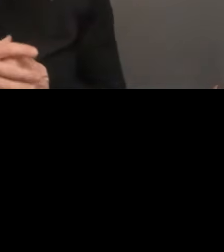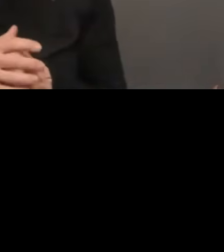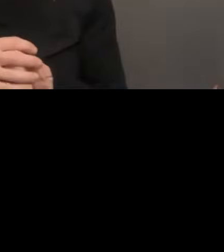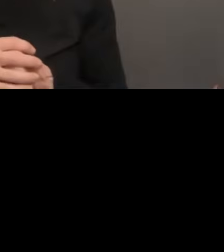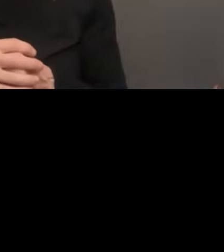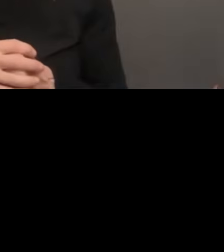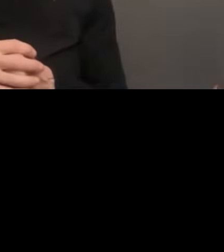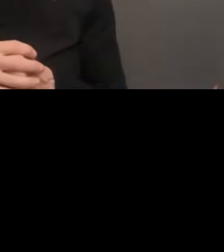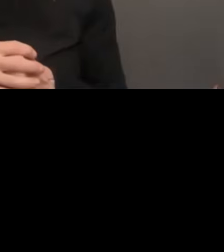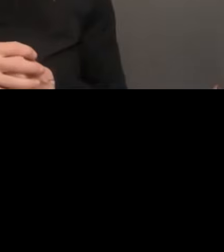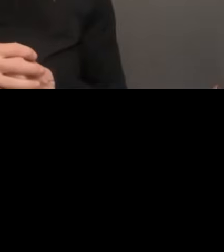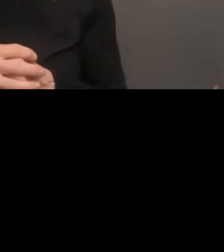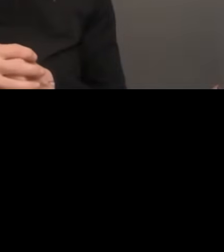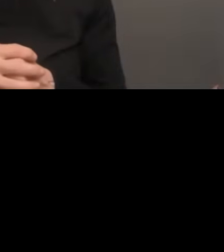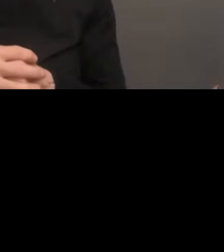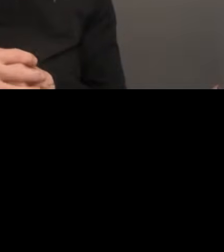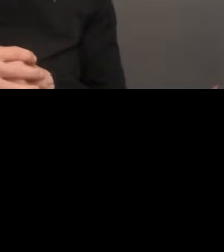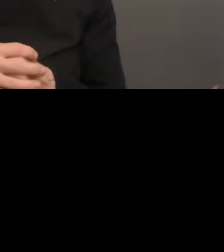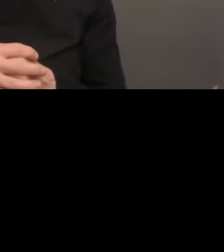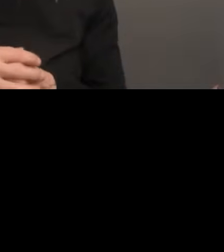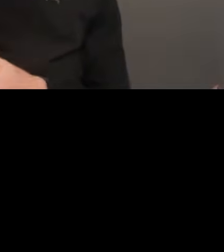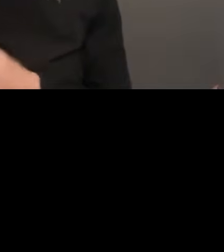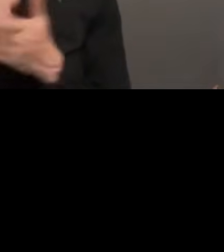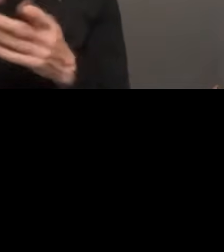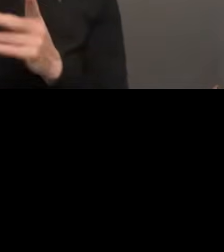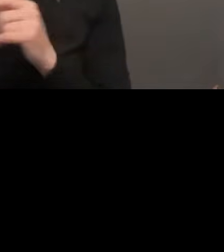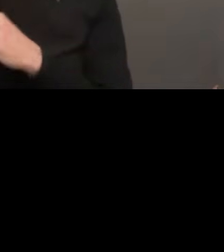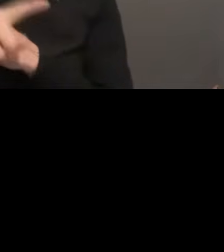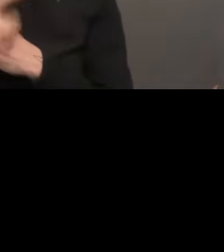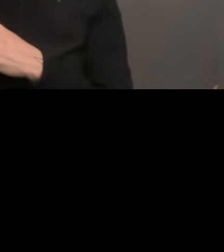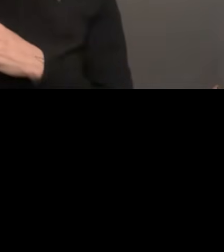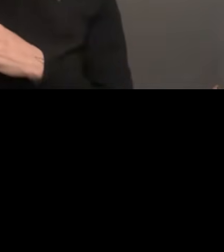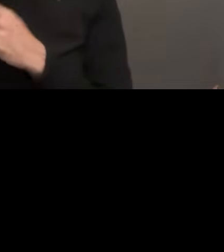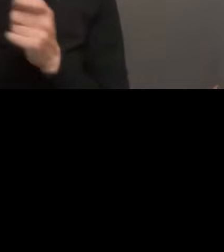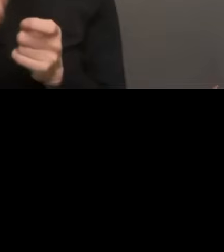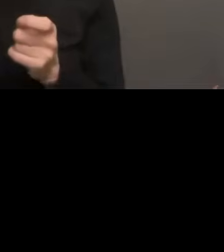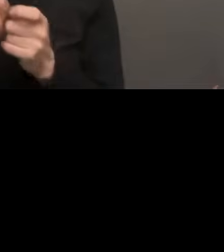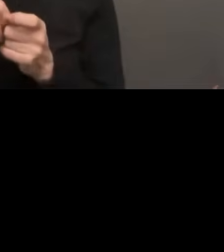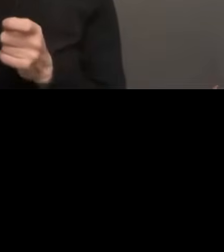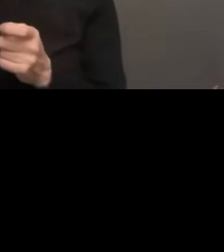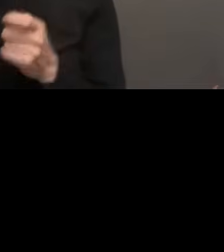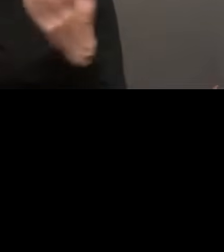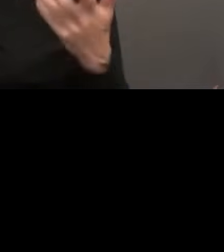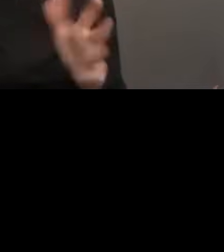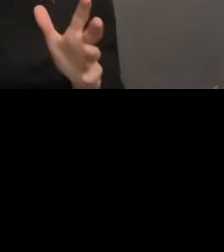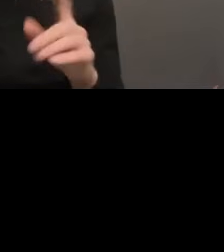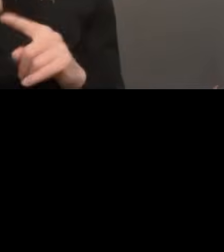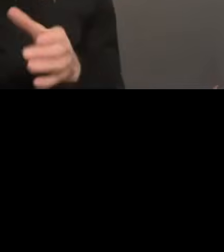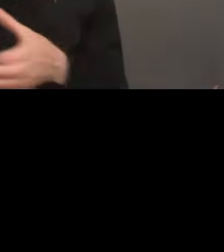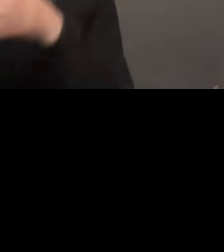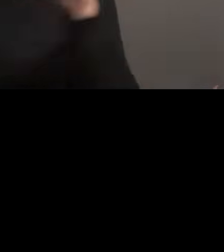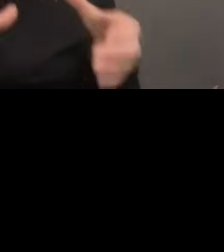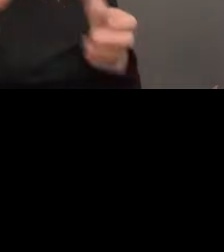A few people have some follow-up questions about why exactly they weren't finished when they went on the boat. Like, is